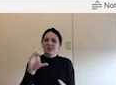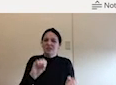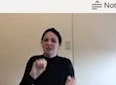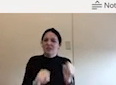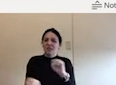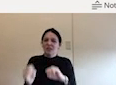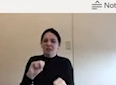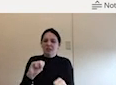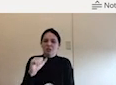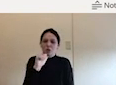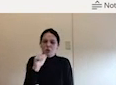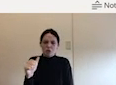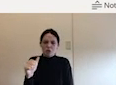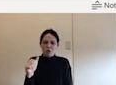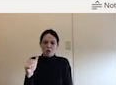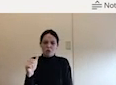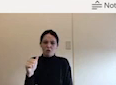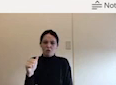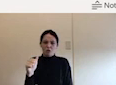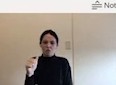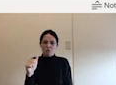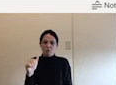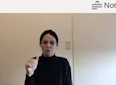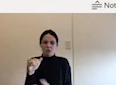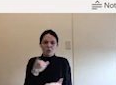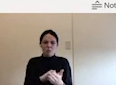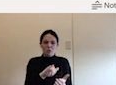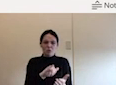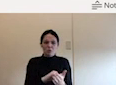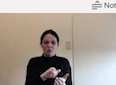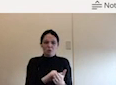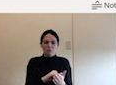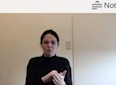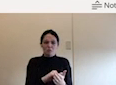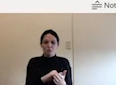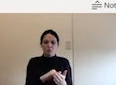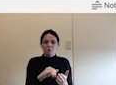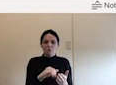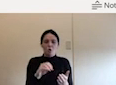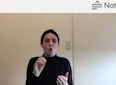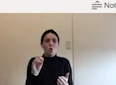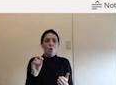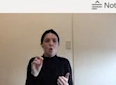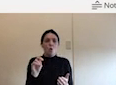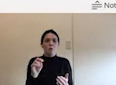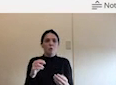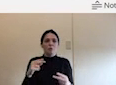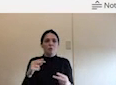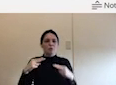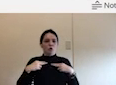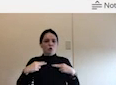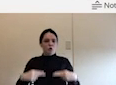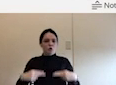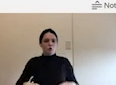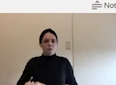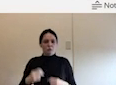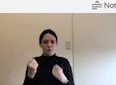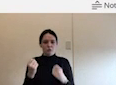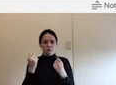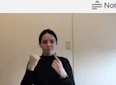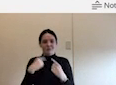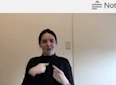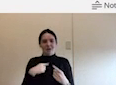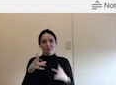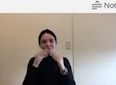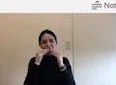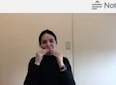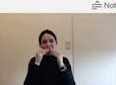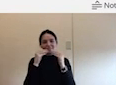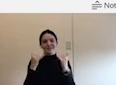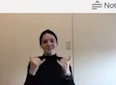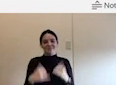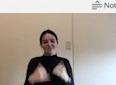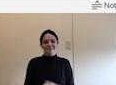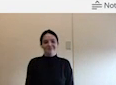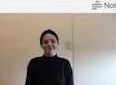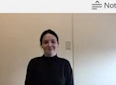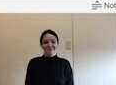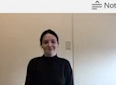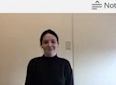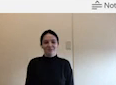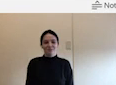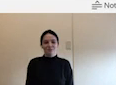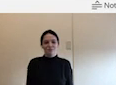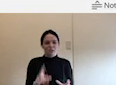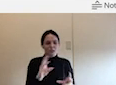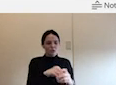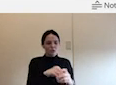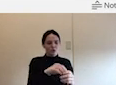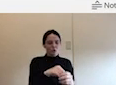can only be dealt with in the realm of the humanities. Thank you. I'll shut up now. I mean, you could even include a history